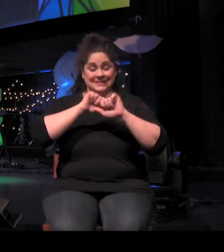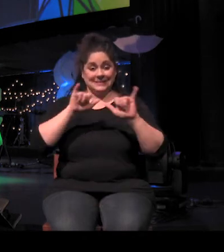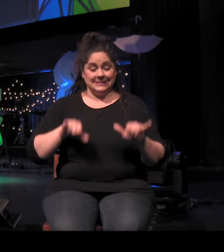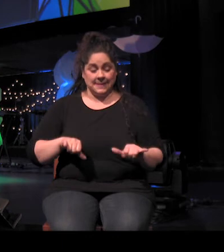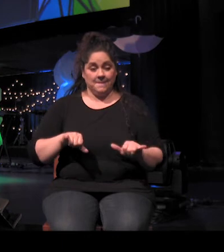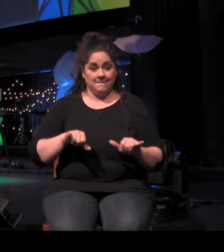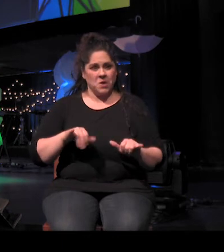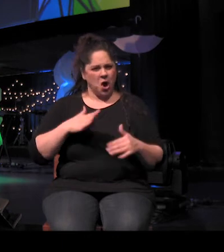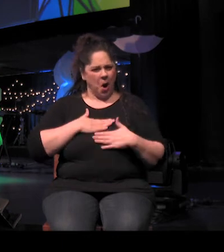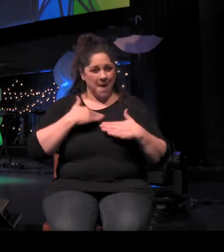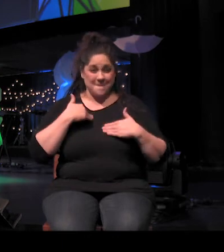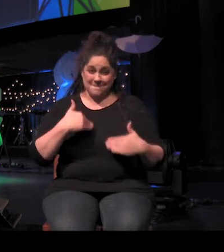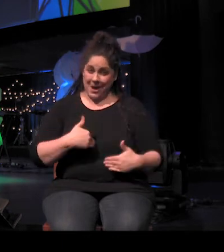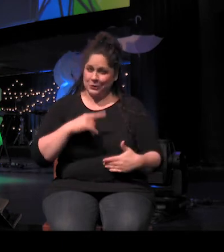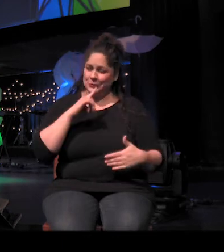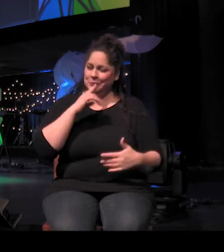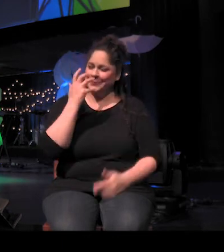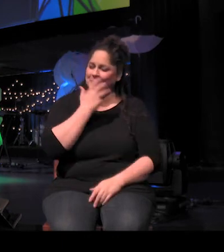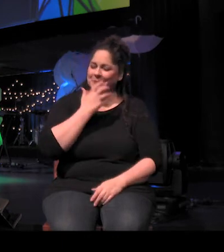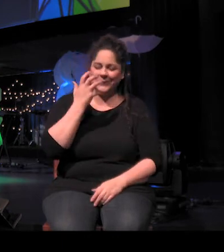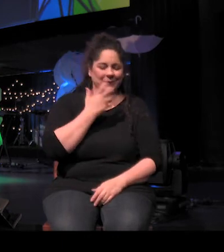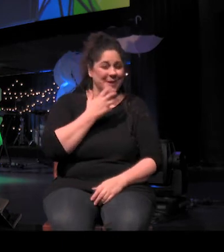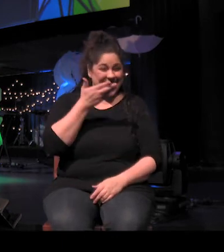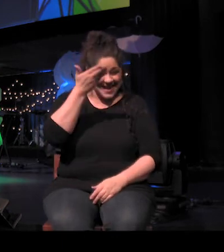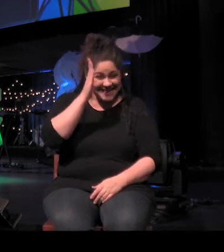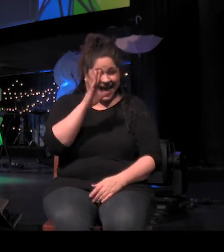fearfully and wonderfully made by a creator.